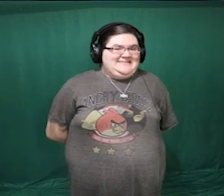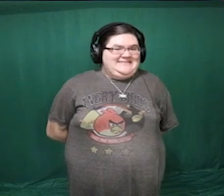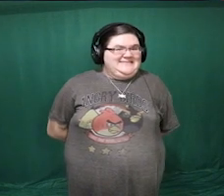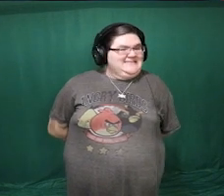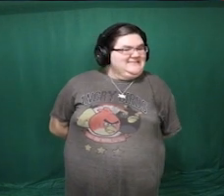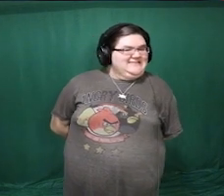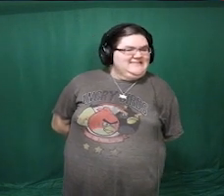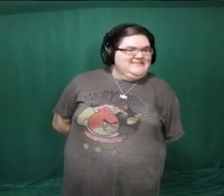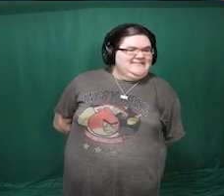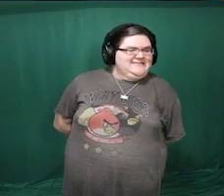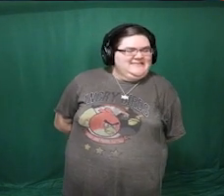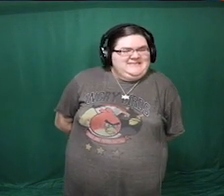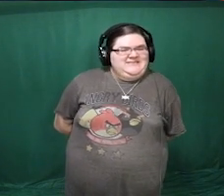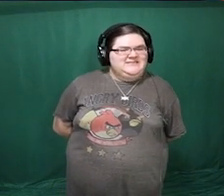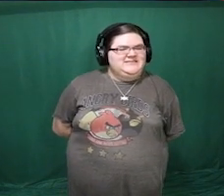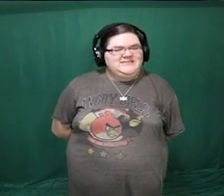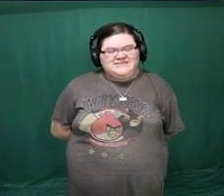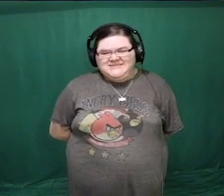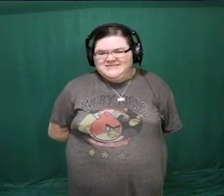Oh.